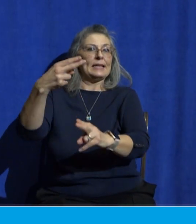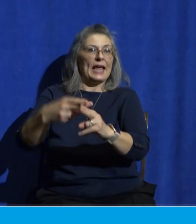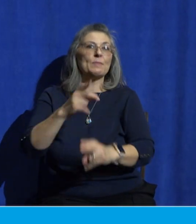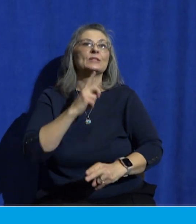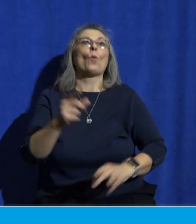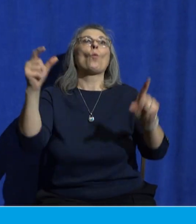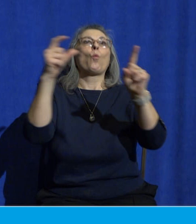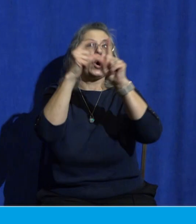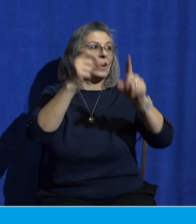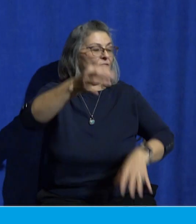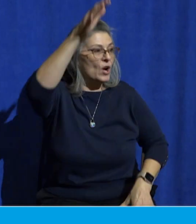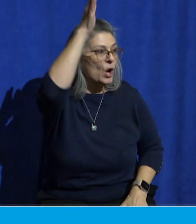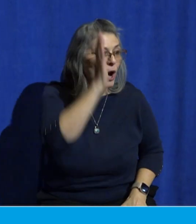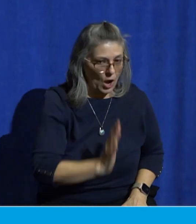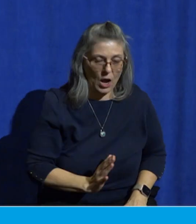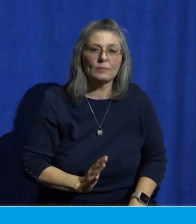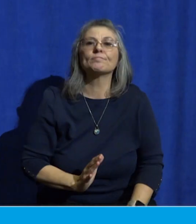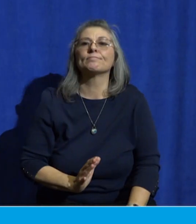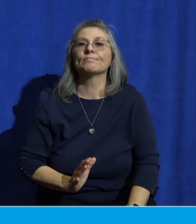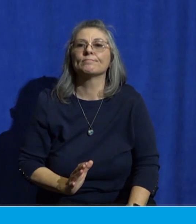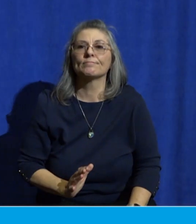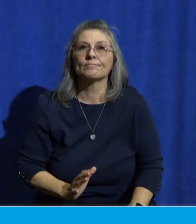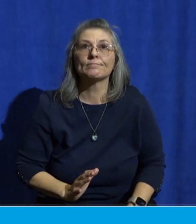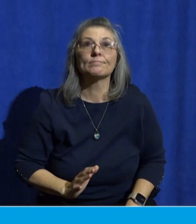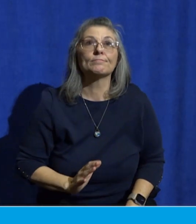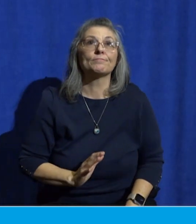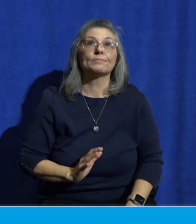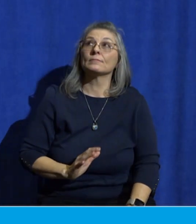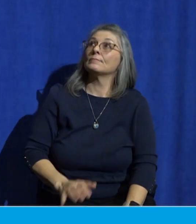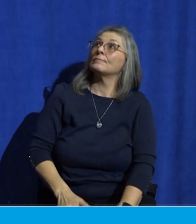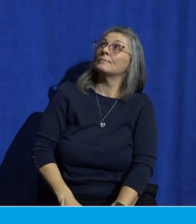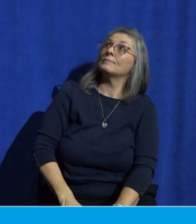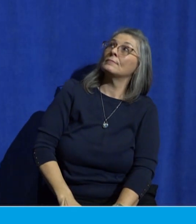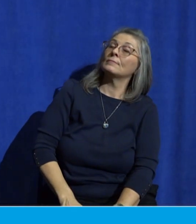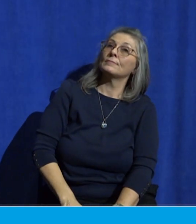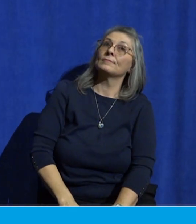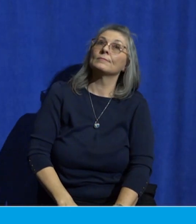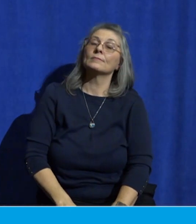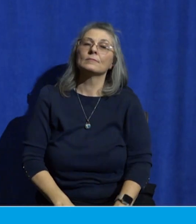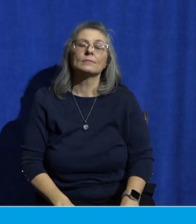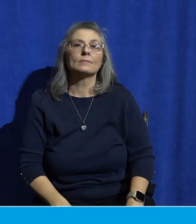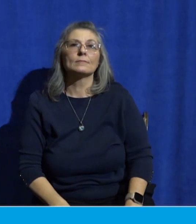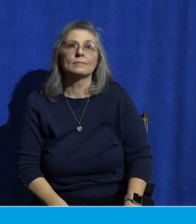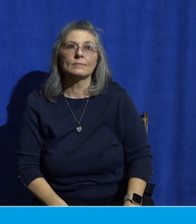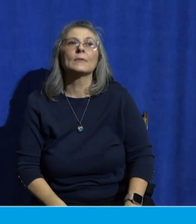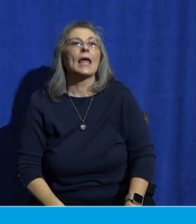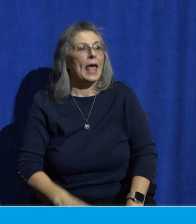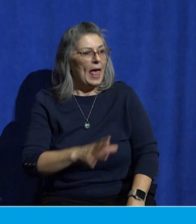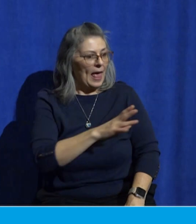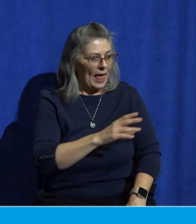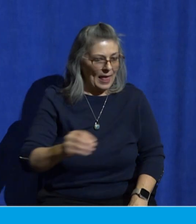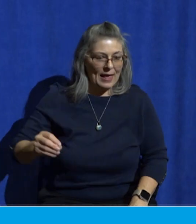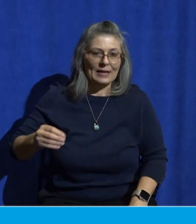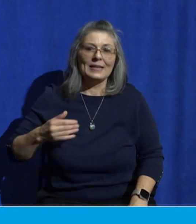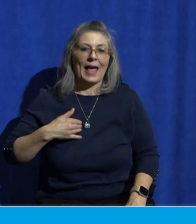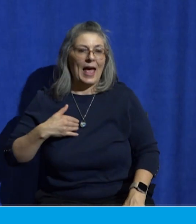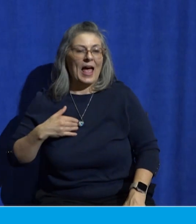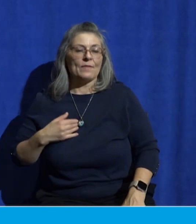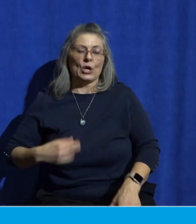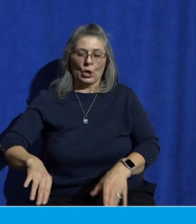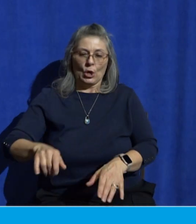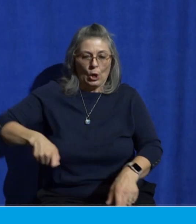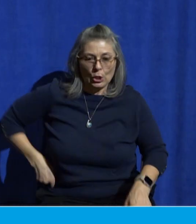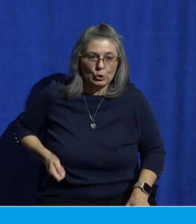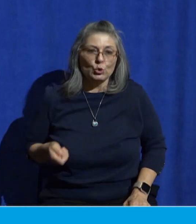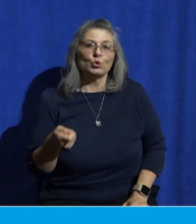heaven, arrayed in fine linen, white and pure, were following him on white horses. From his mouth comes a sharp sword with which to strike down the nations, and